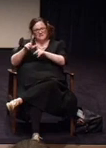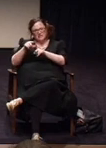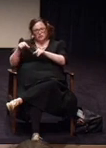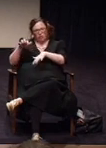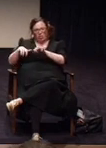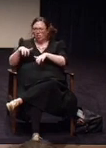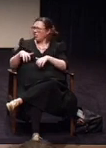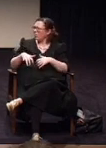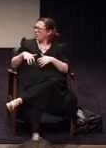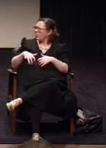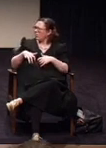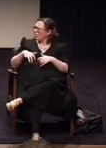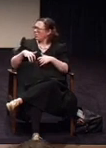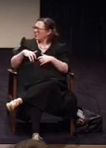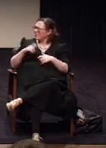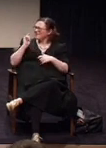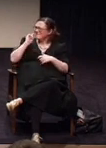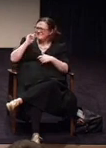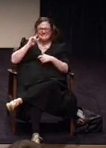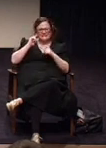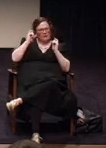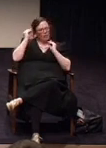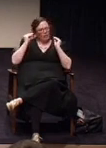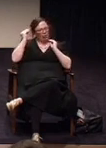sorry, this microphone is on its loose.